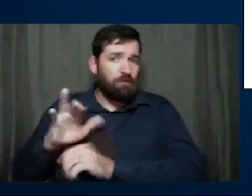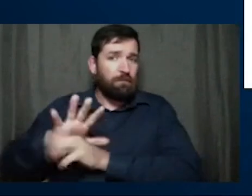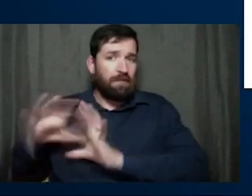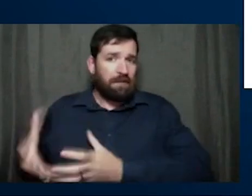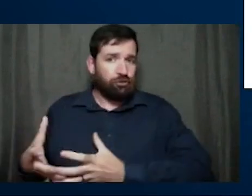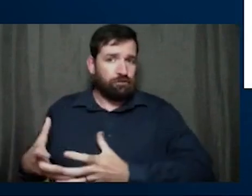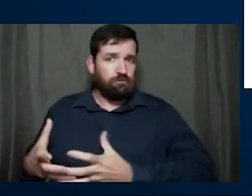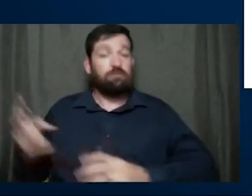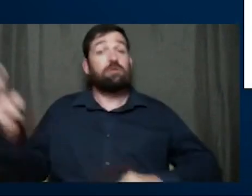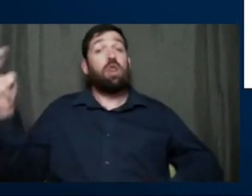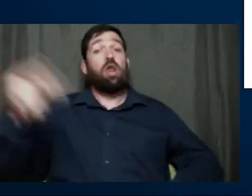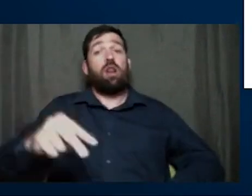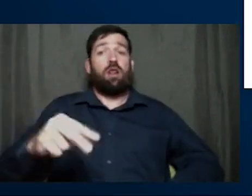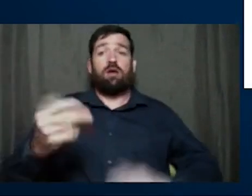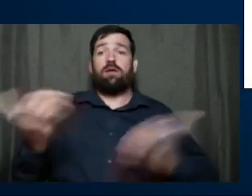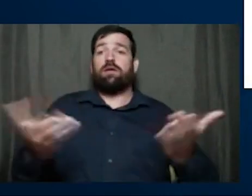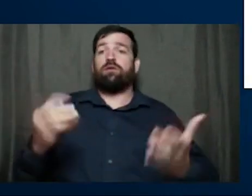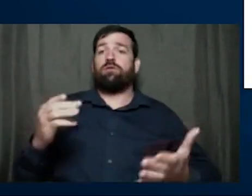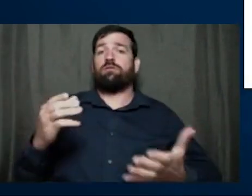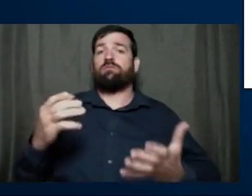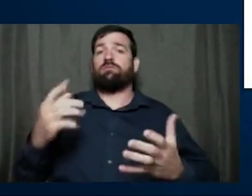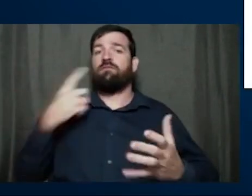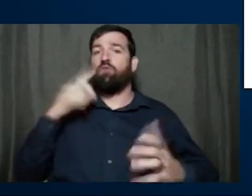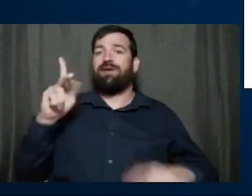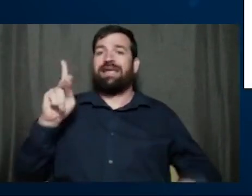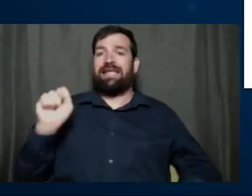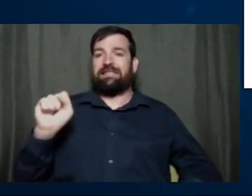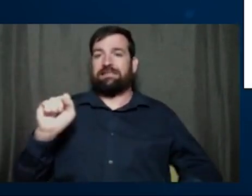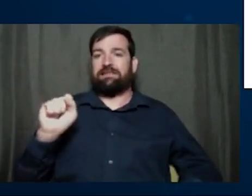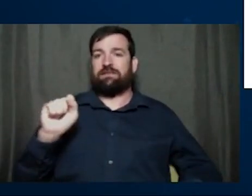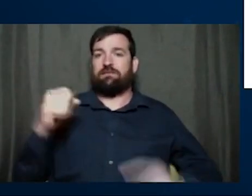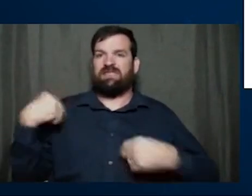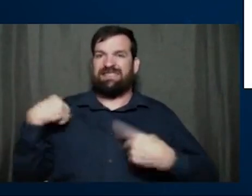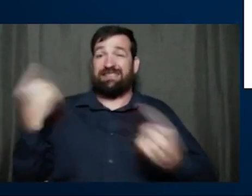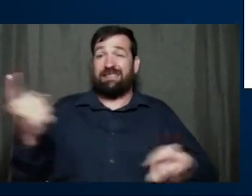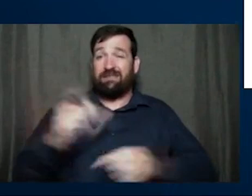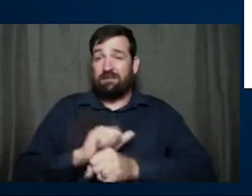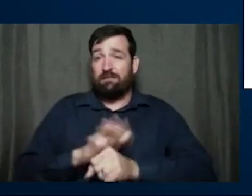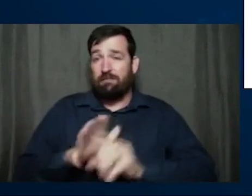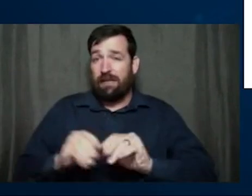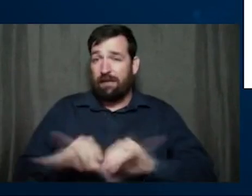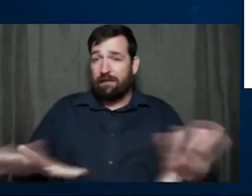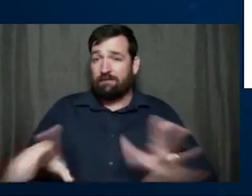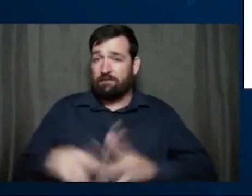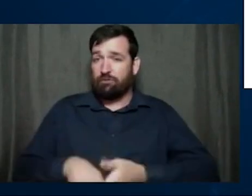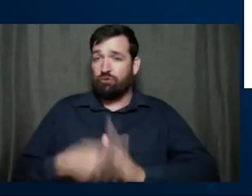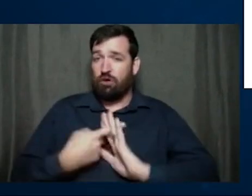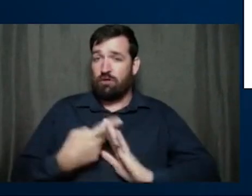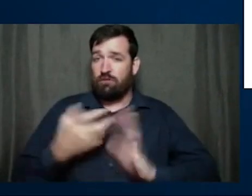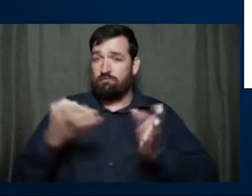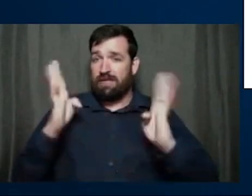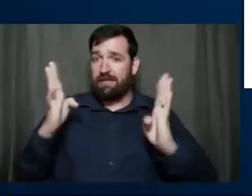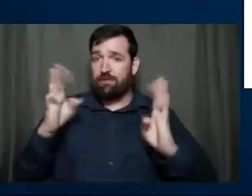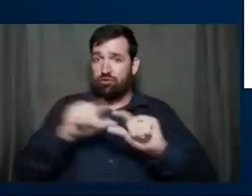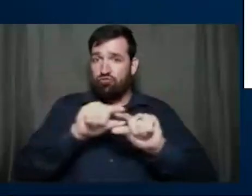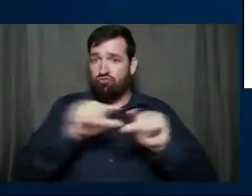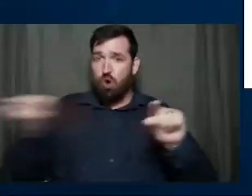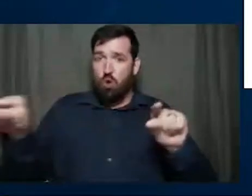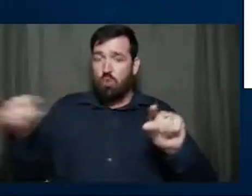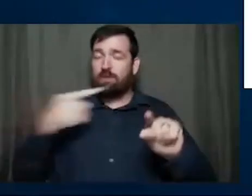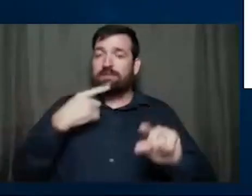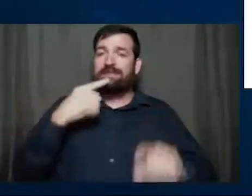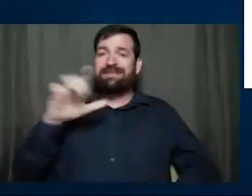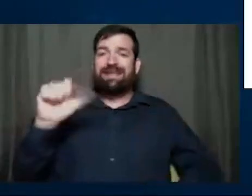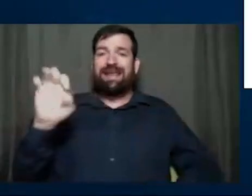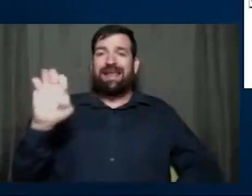demographic data for the state of Kansas since the beginning of the pandemic. And what I want you to pay attention to is the row that says case fatality rate, and that's